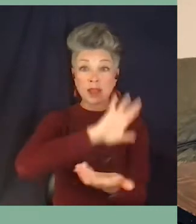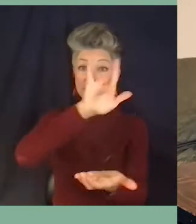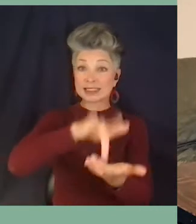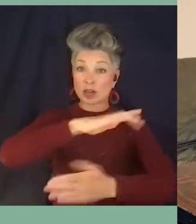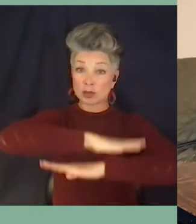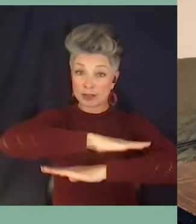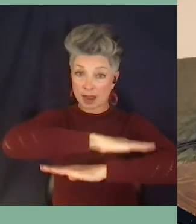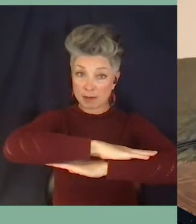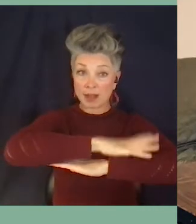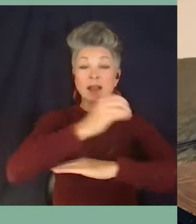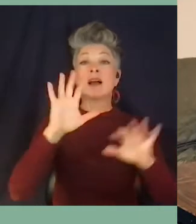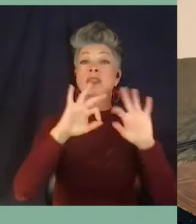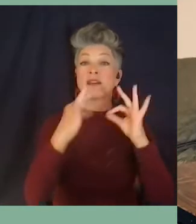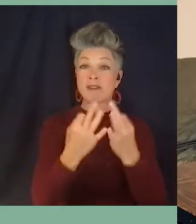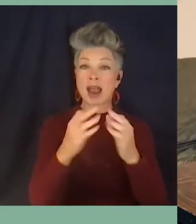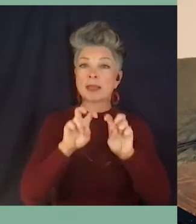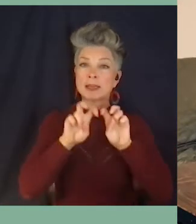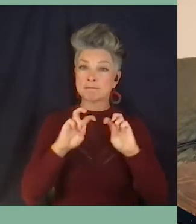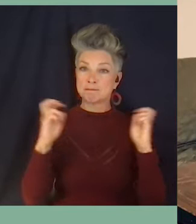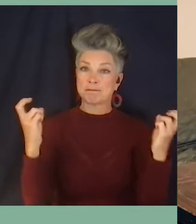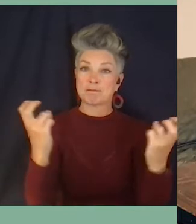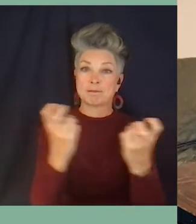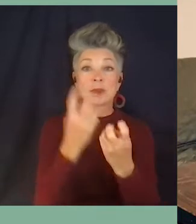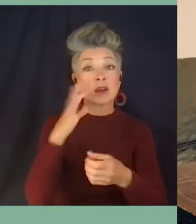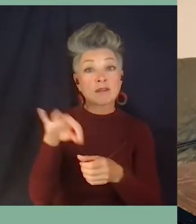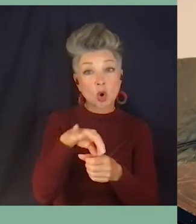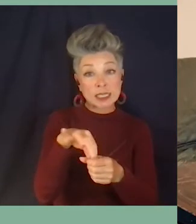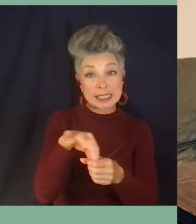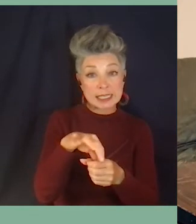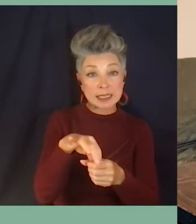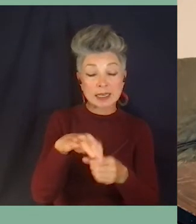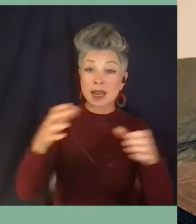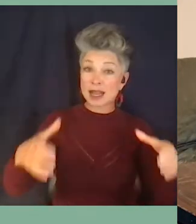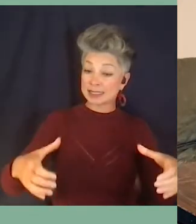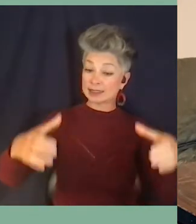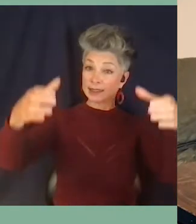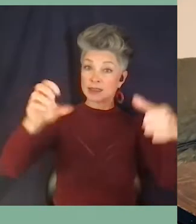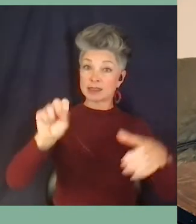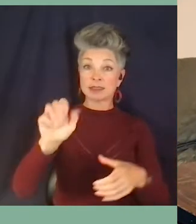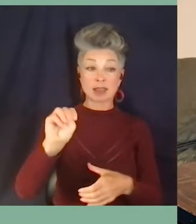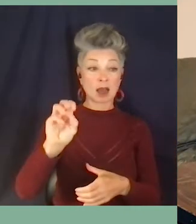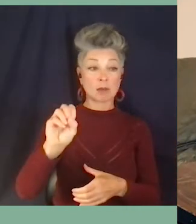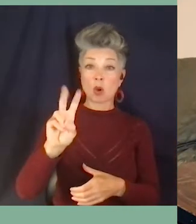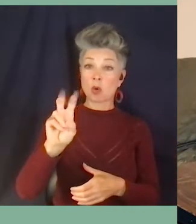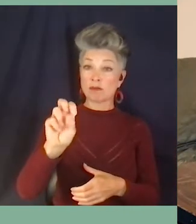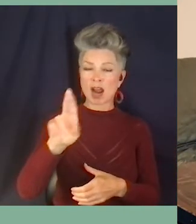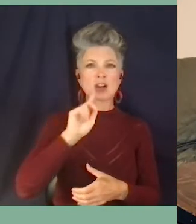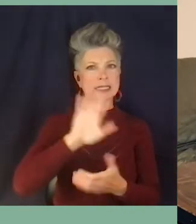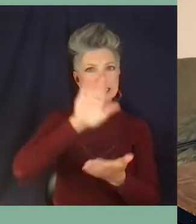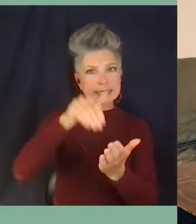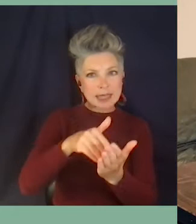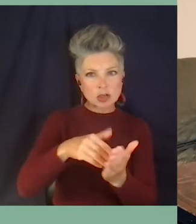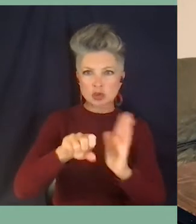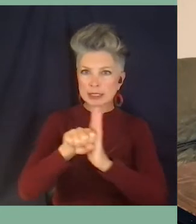family gathers around for tea. The samovar is the central symbol of